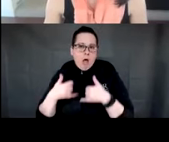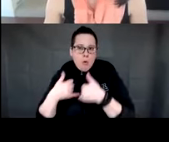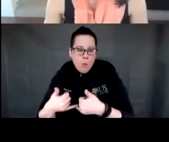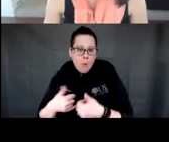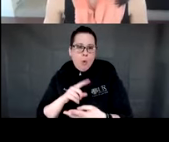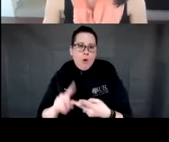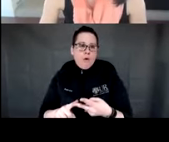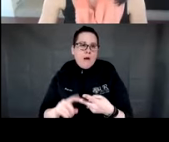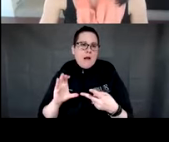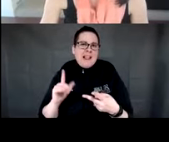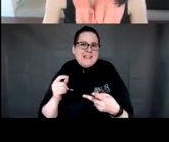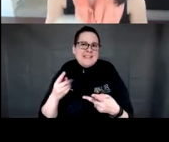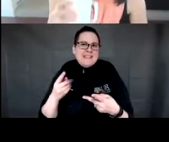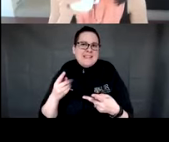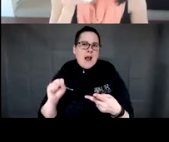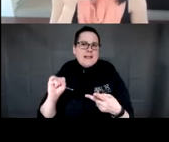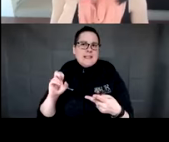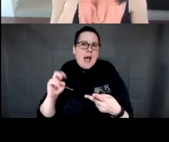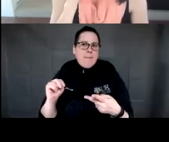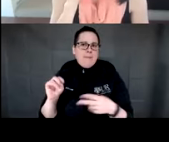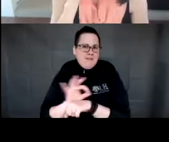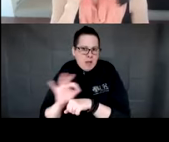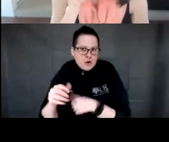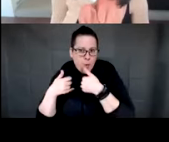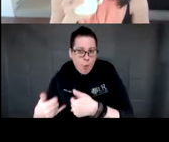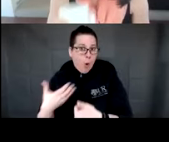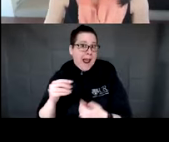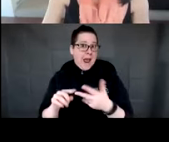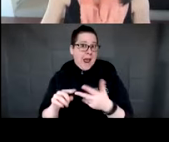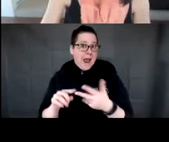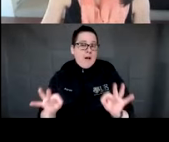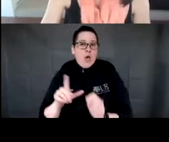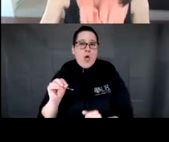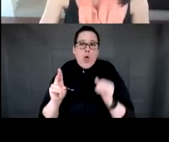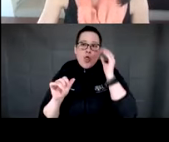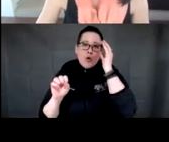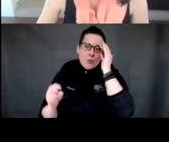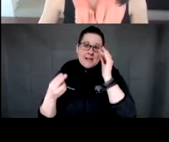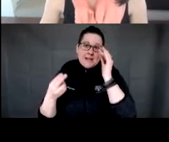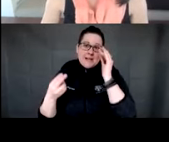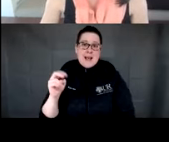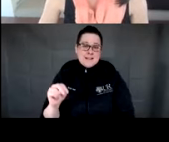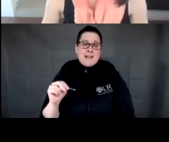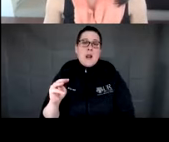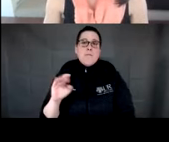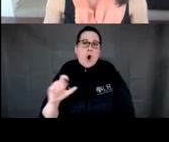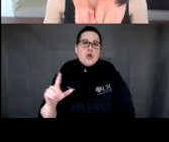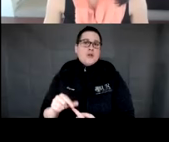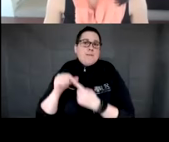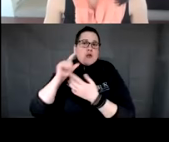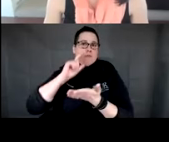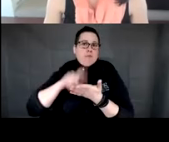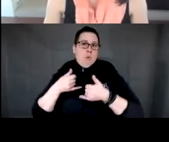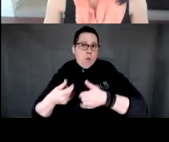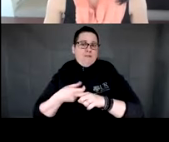the Klingenstein Simons Fellowship Award, and importantly, the Louise Hanson Marshall Special Recognition Award